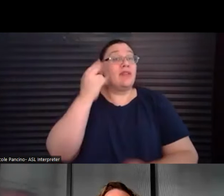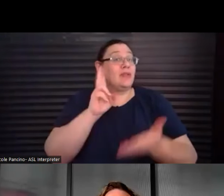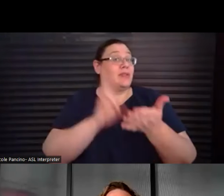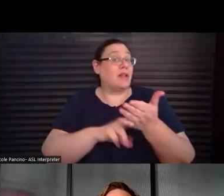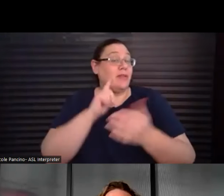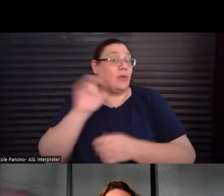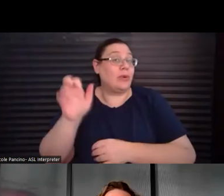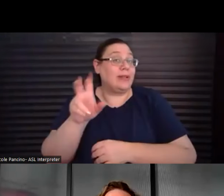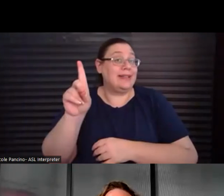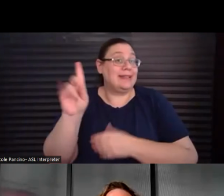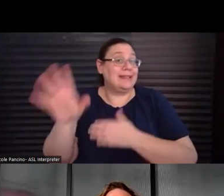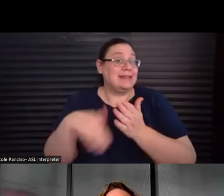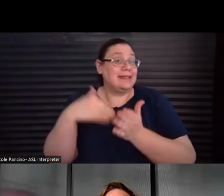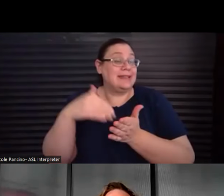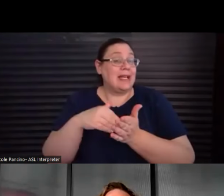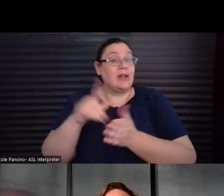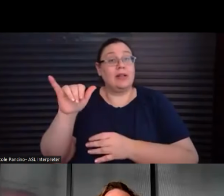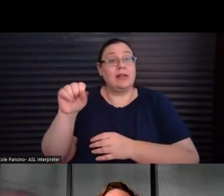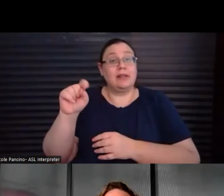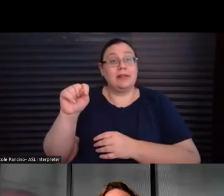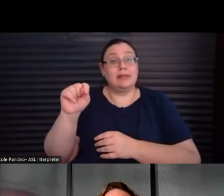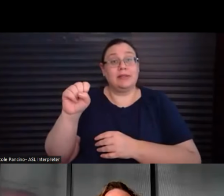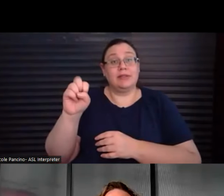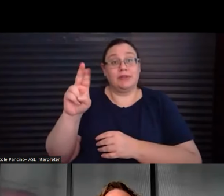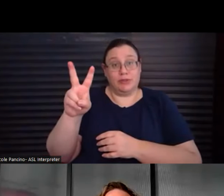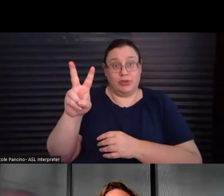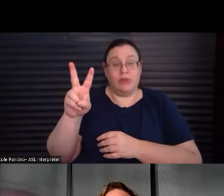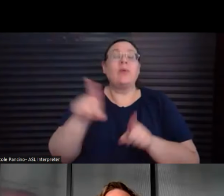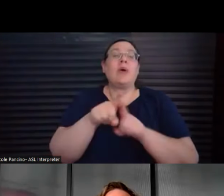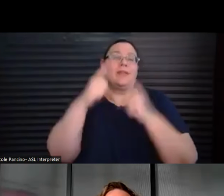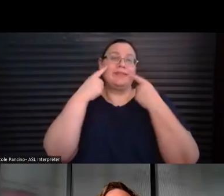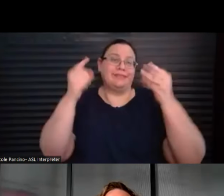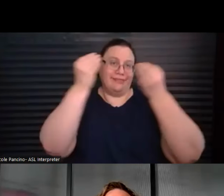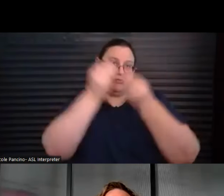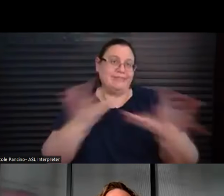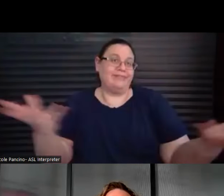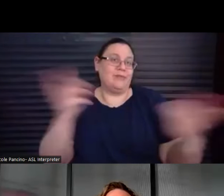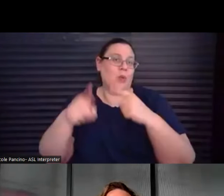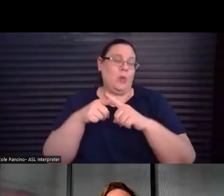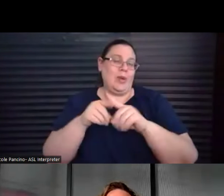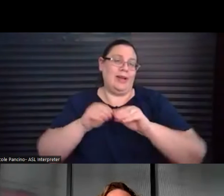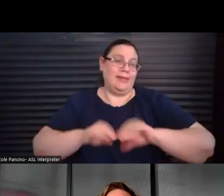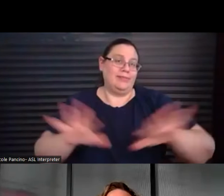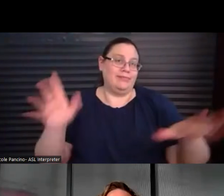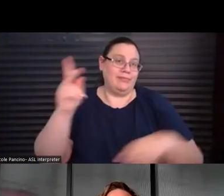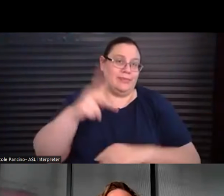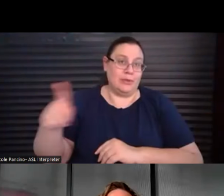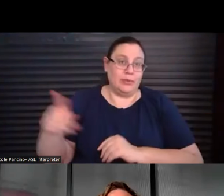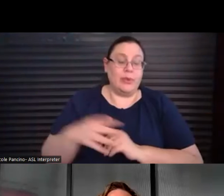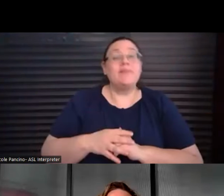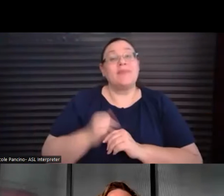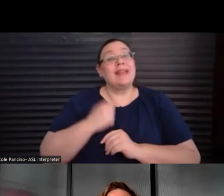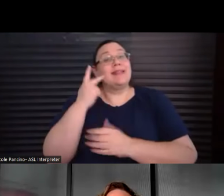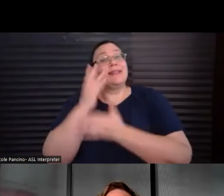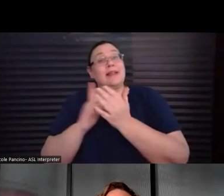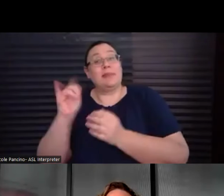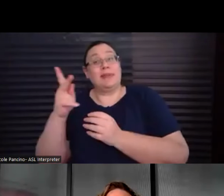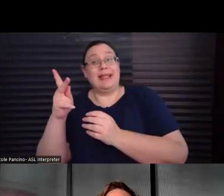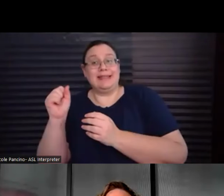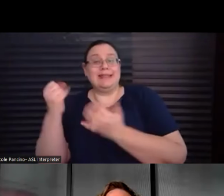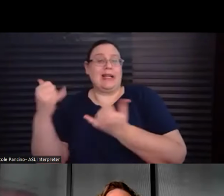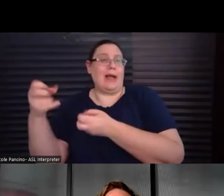Center's listserv, you will also get an announcement when it comes out. And also, I see that some links are going into the